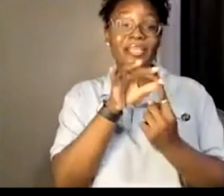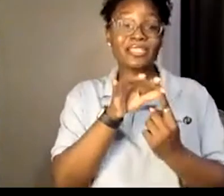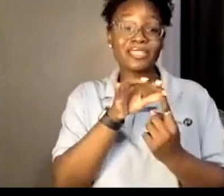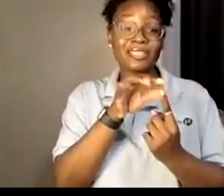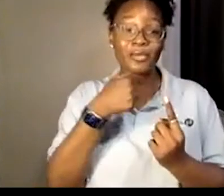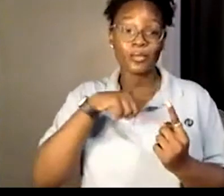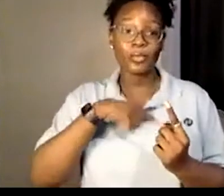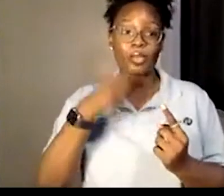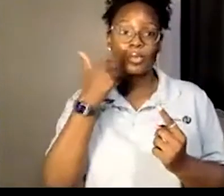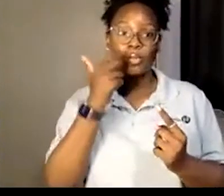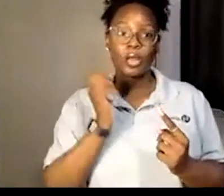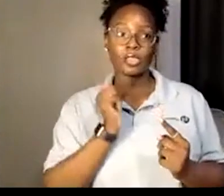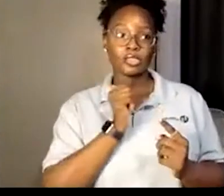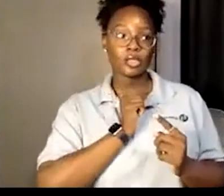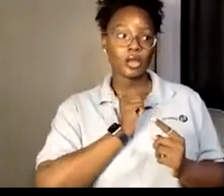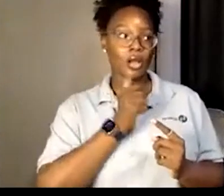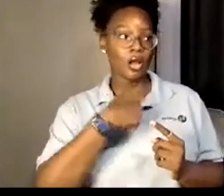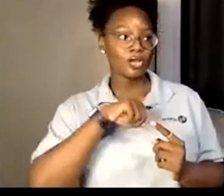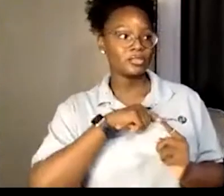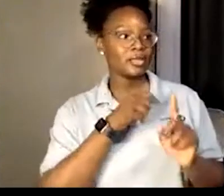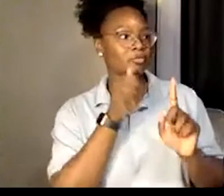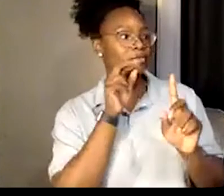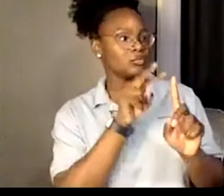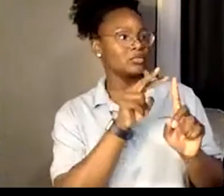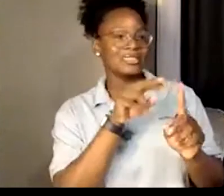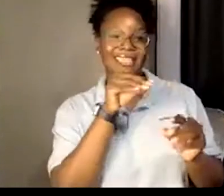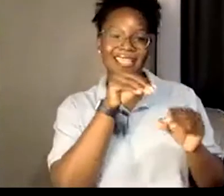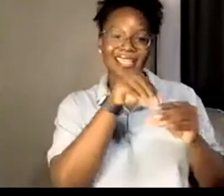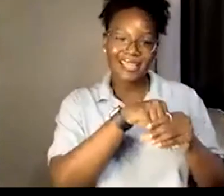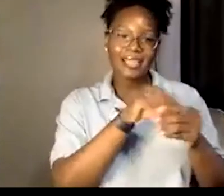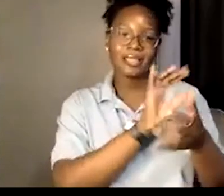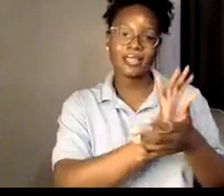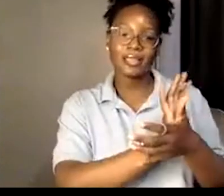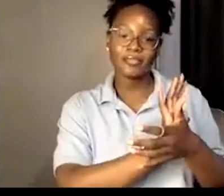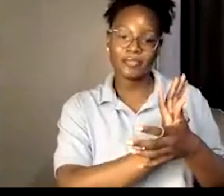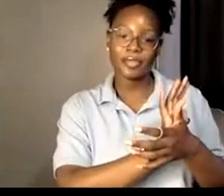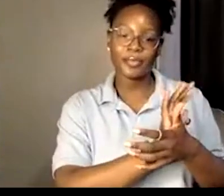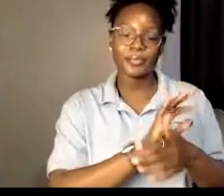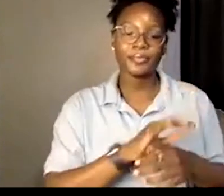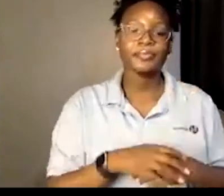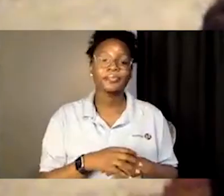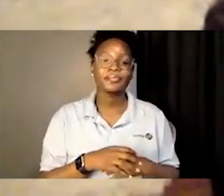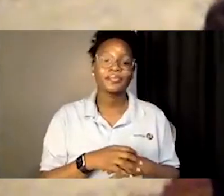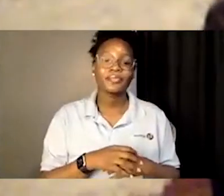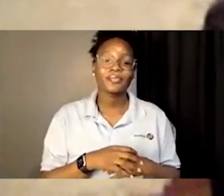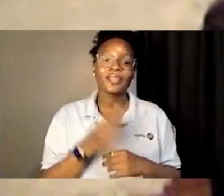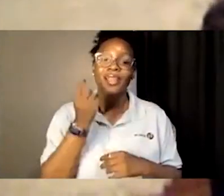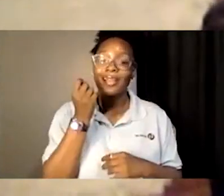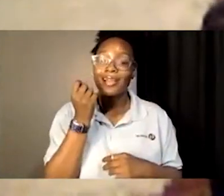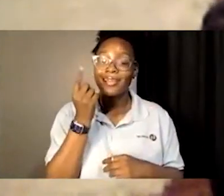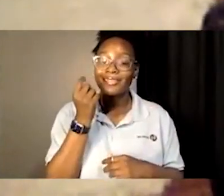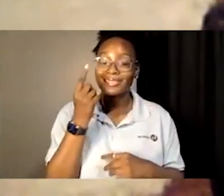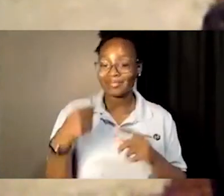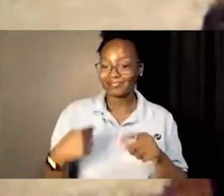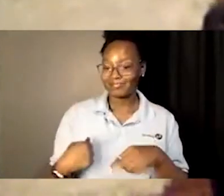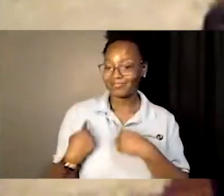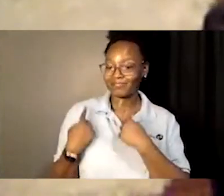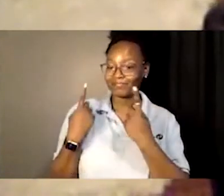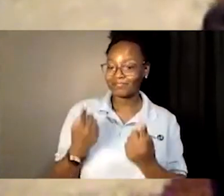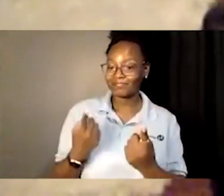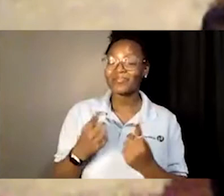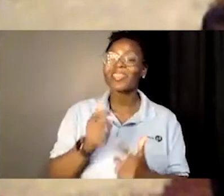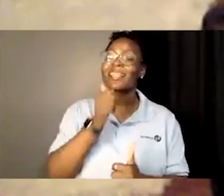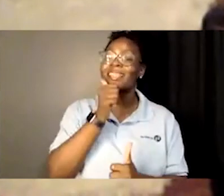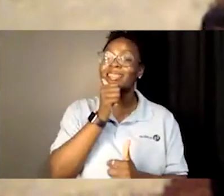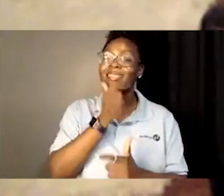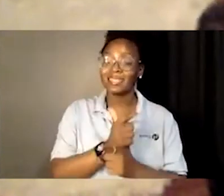documentary. Well, you know, I'm moved and proud to share that since that time, the Sisterhood Board